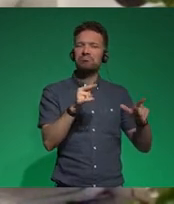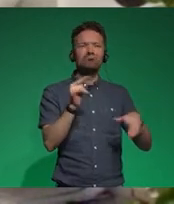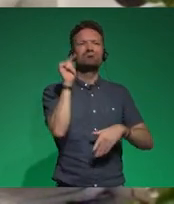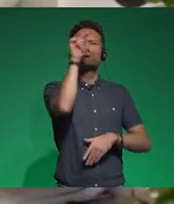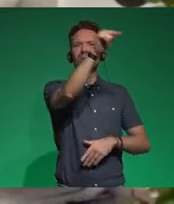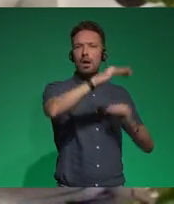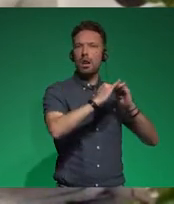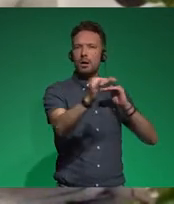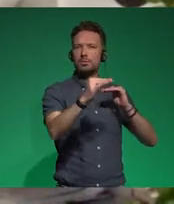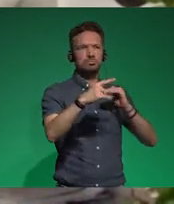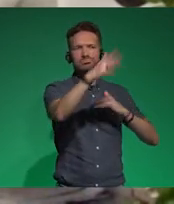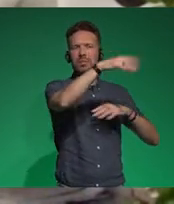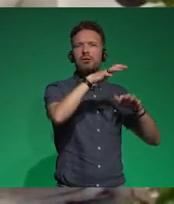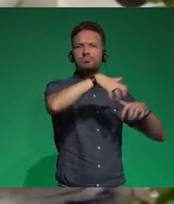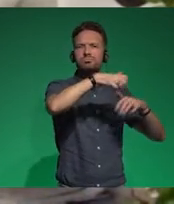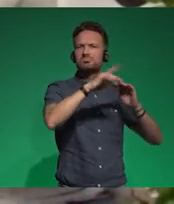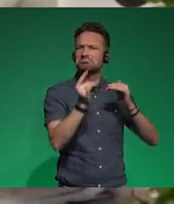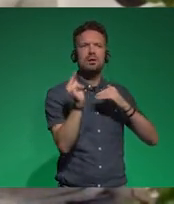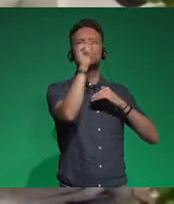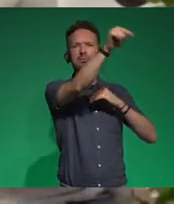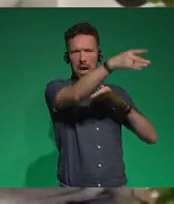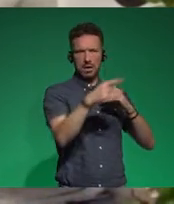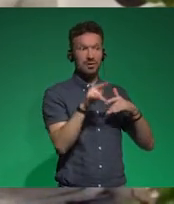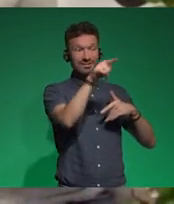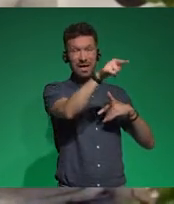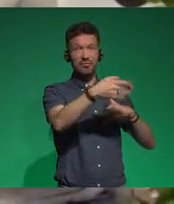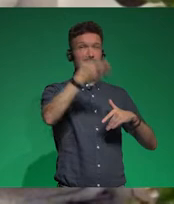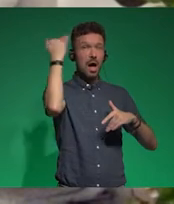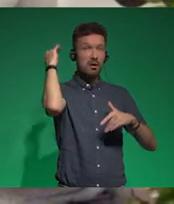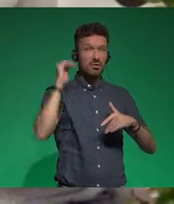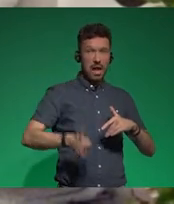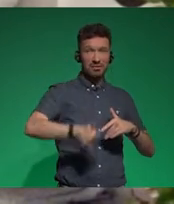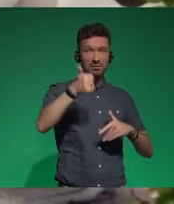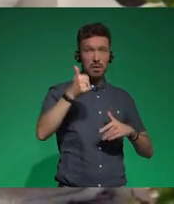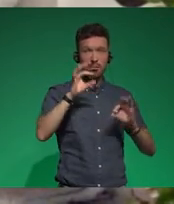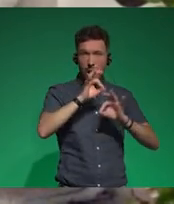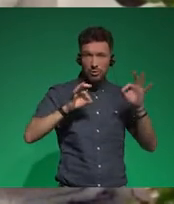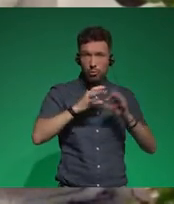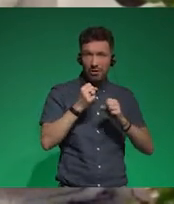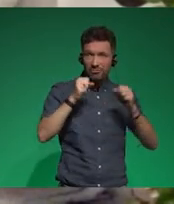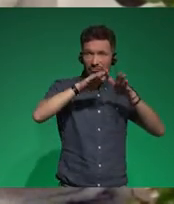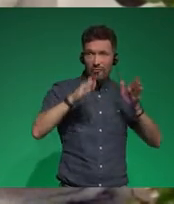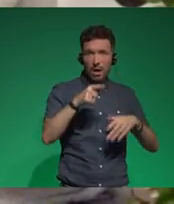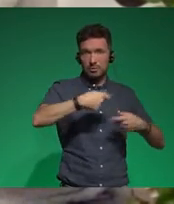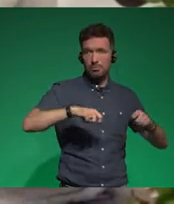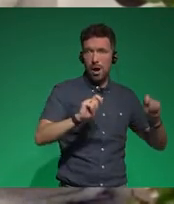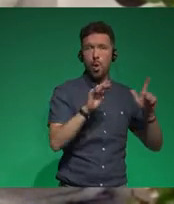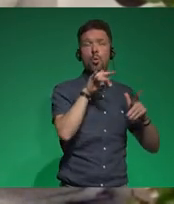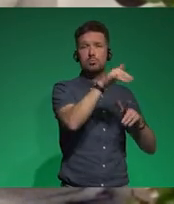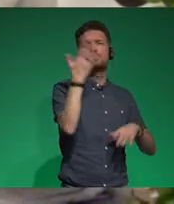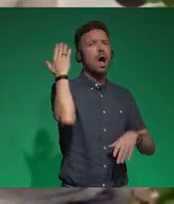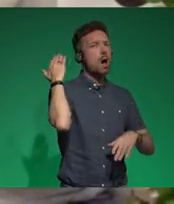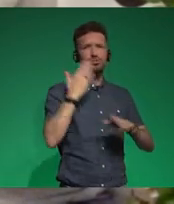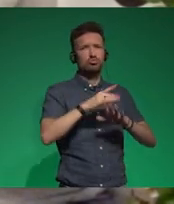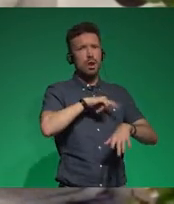nuclear power plant. And actually, they would build this nuclear power plant on the land of the